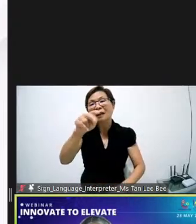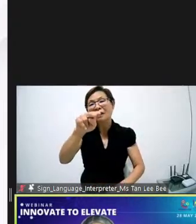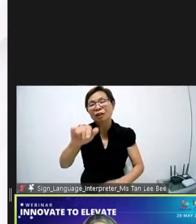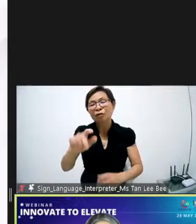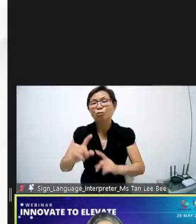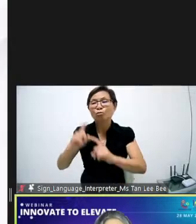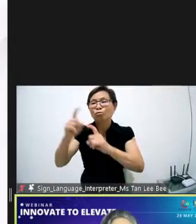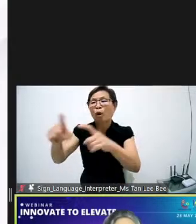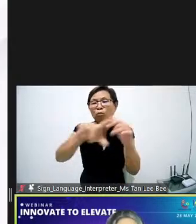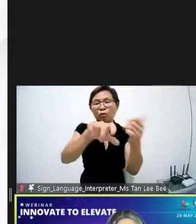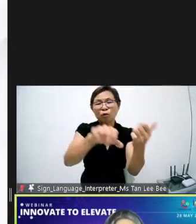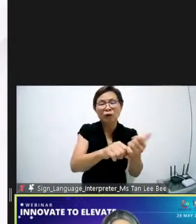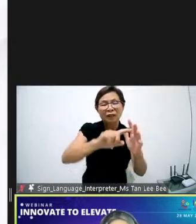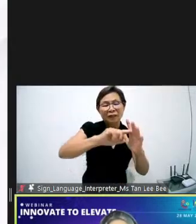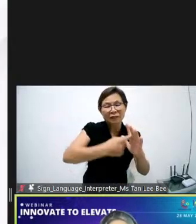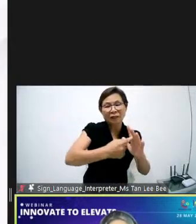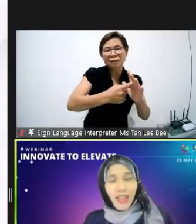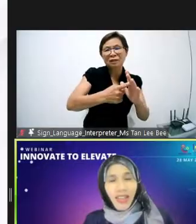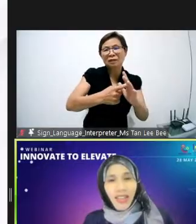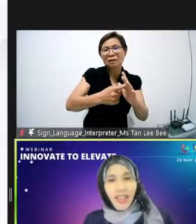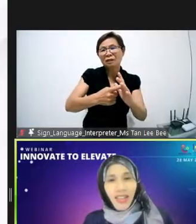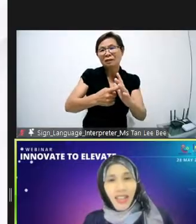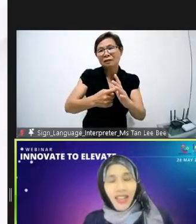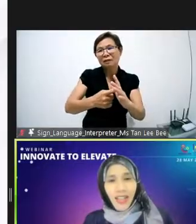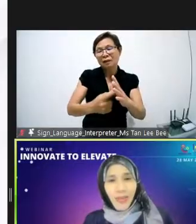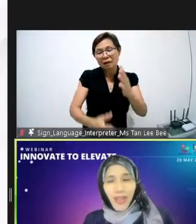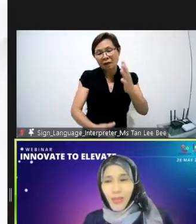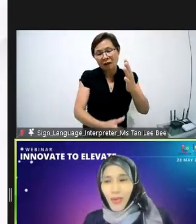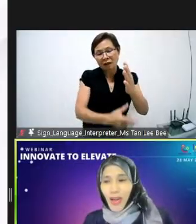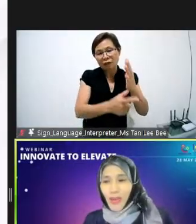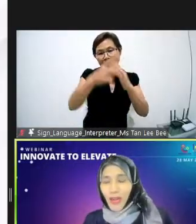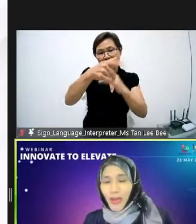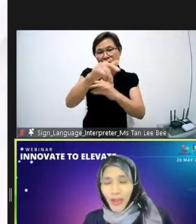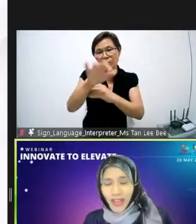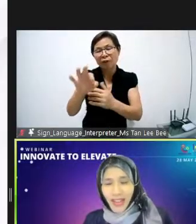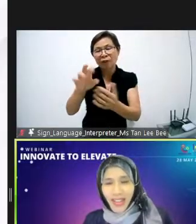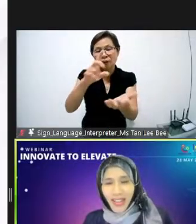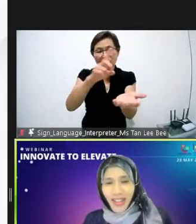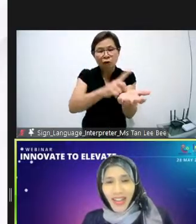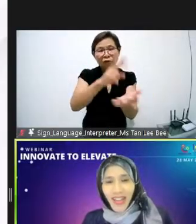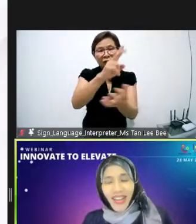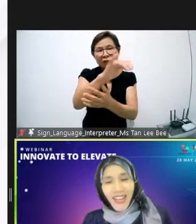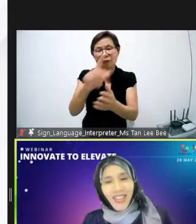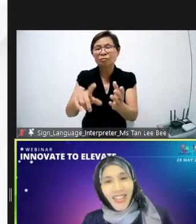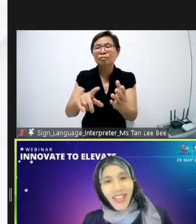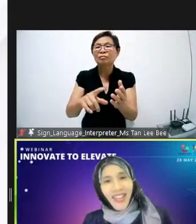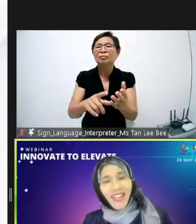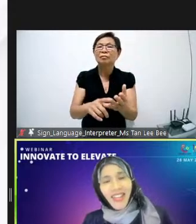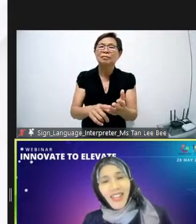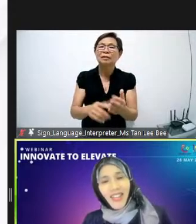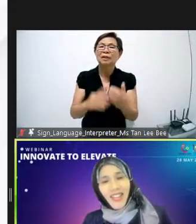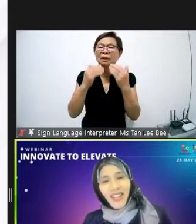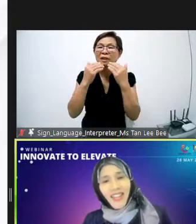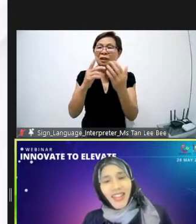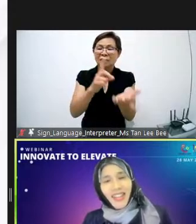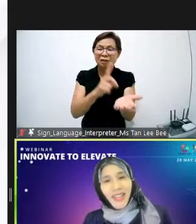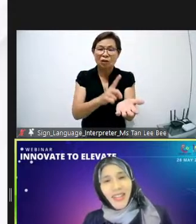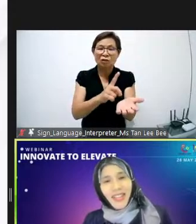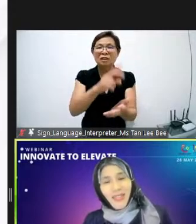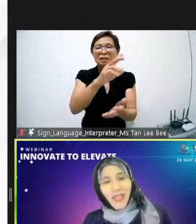with Associate Professor Dr. Nick Hishamuddin Muhammad Noor. Okay, Dr. Nick, here's